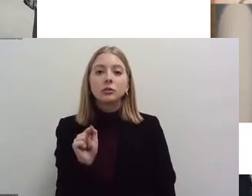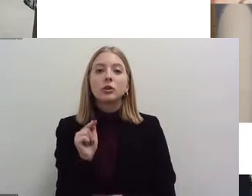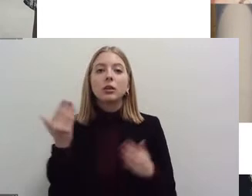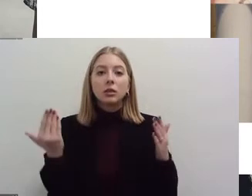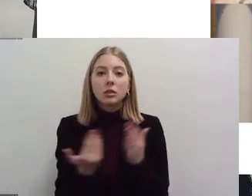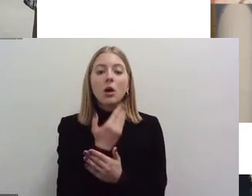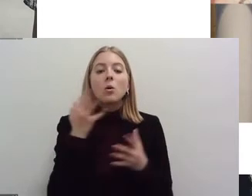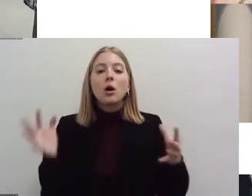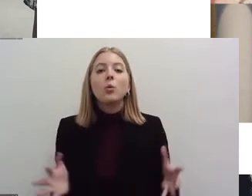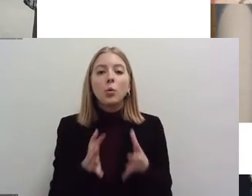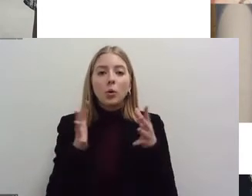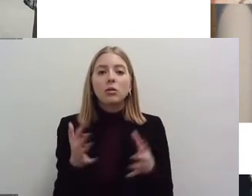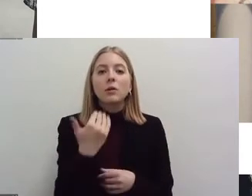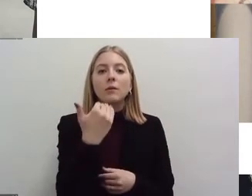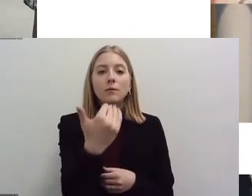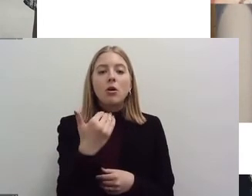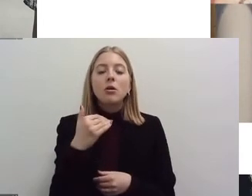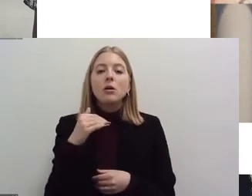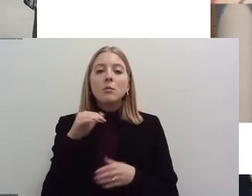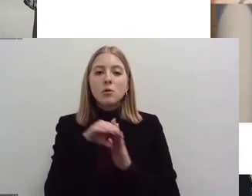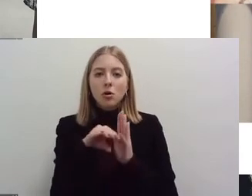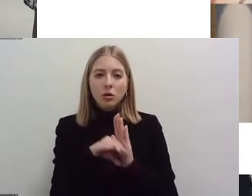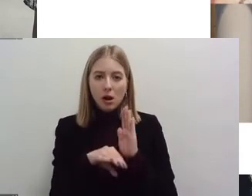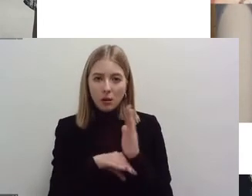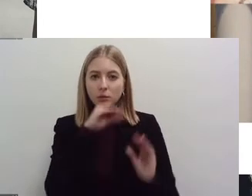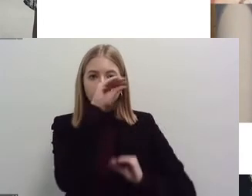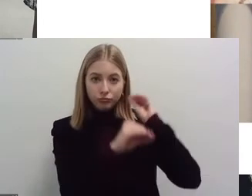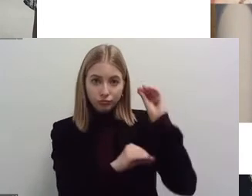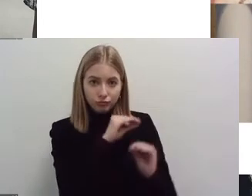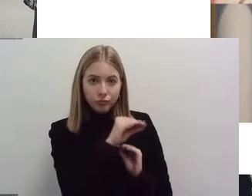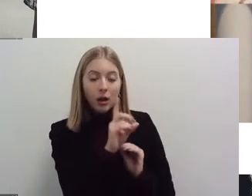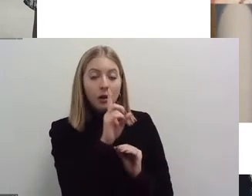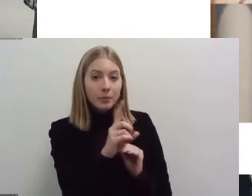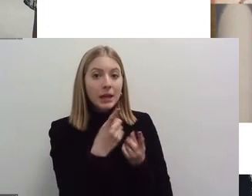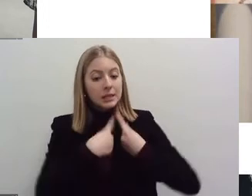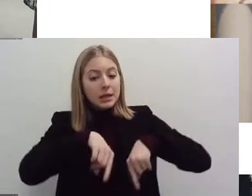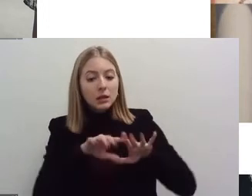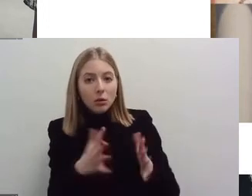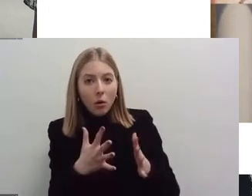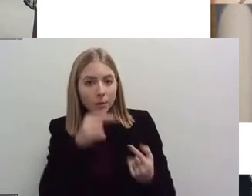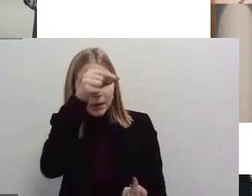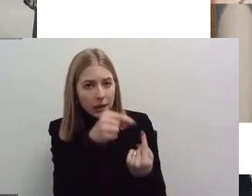in different forms, such as in writing, pictures, videos, and audio and podcasts.